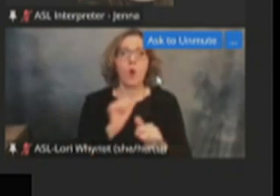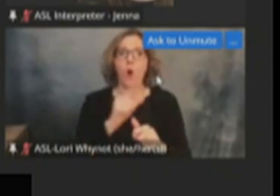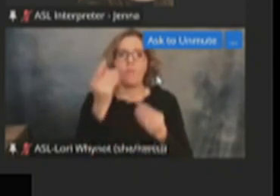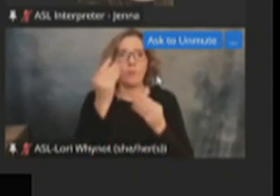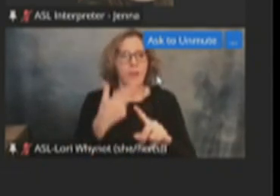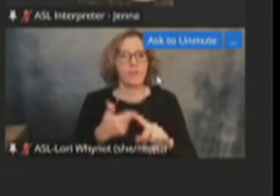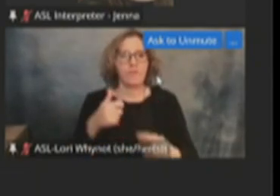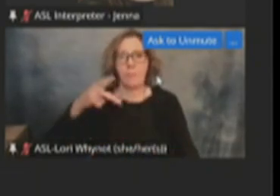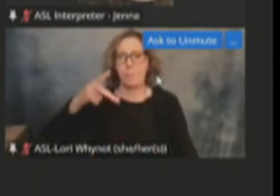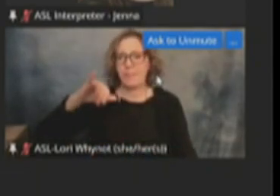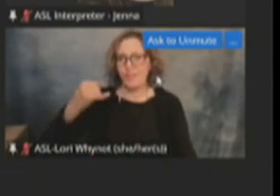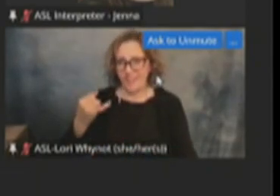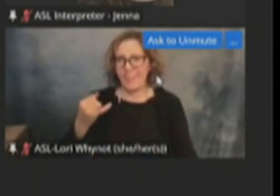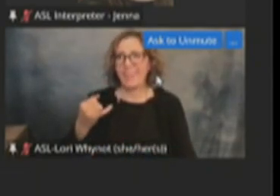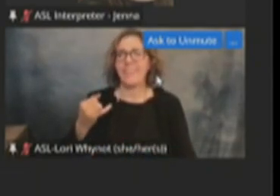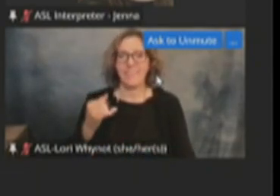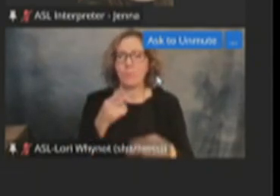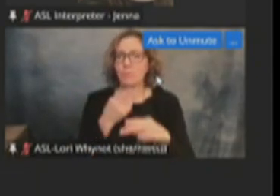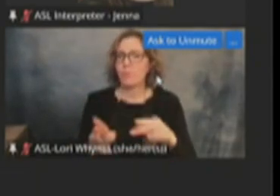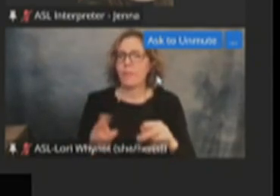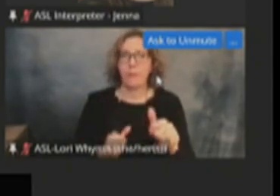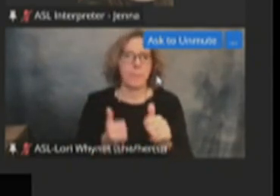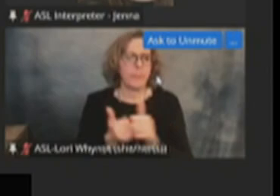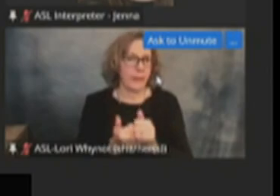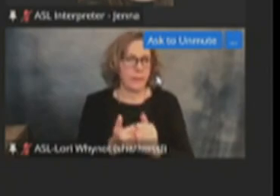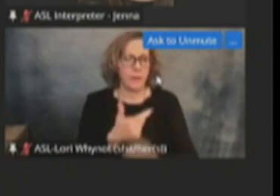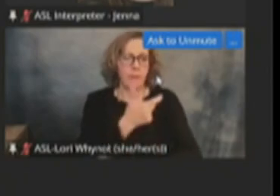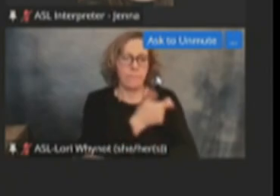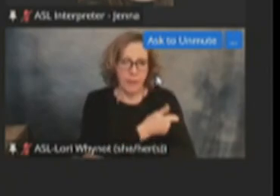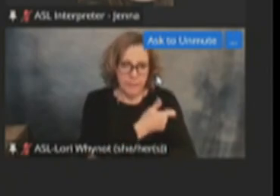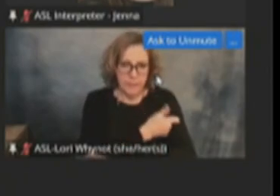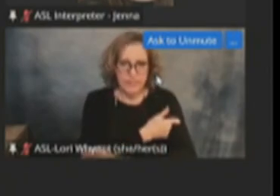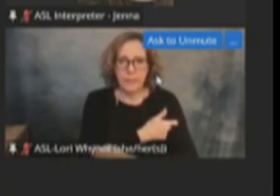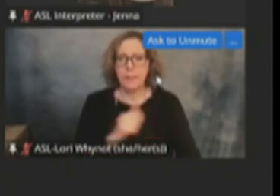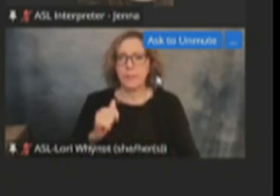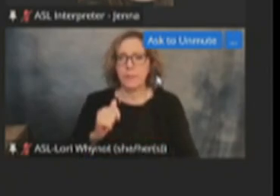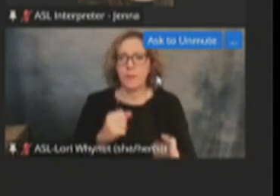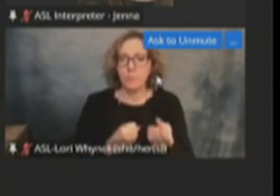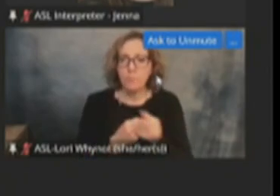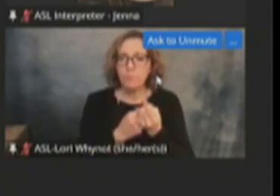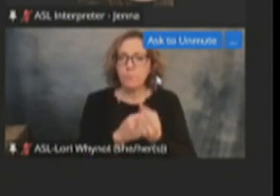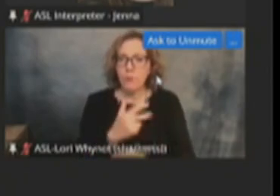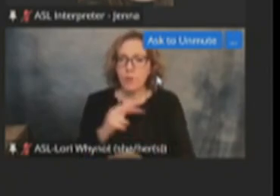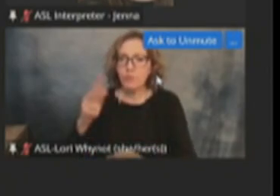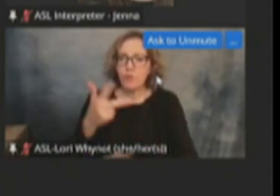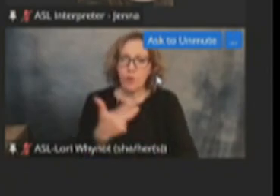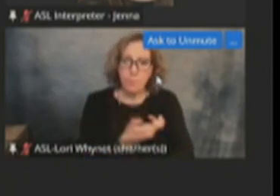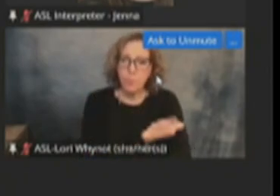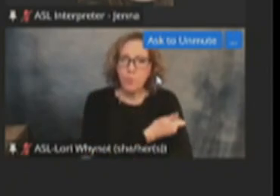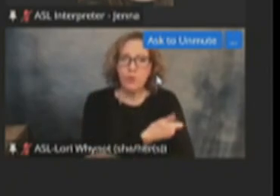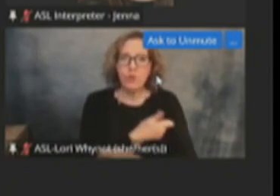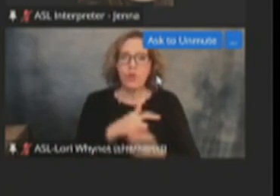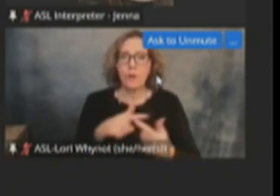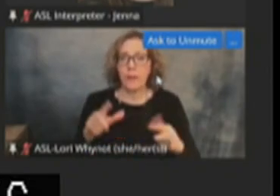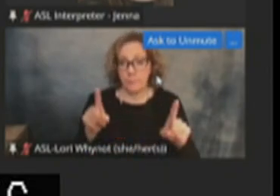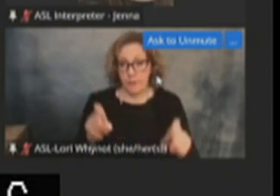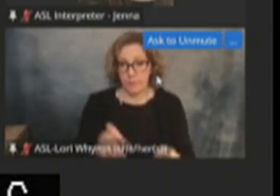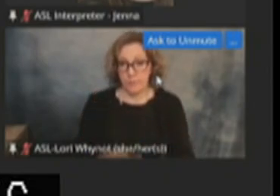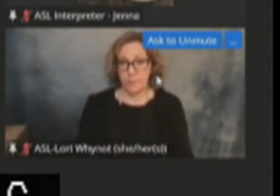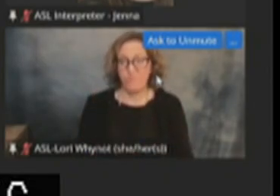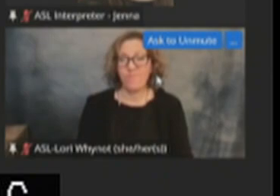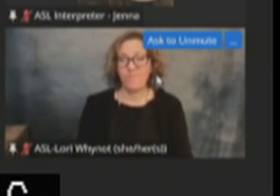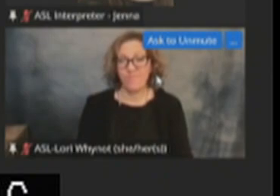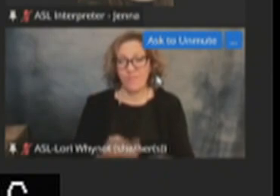brief update on vaccines, boosters, and testing. The COVID 19 Omicron variant is still surging, as you